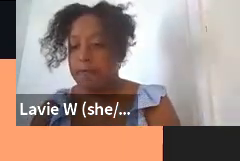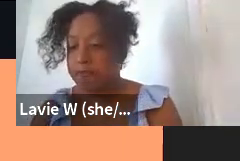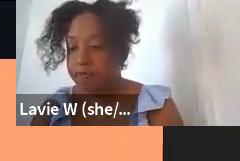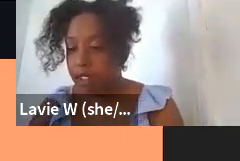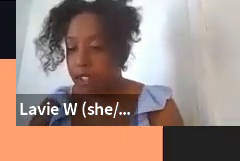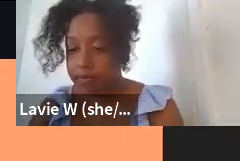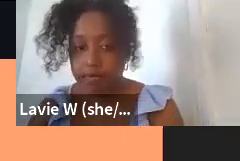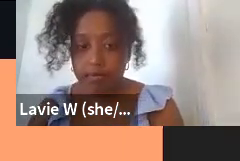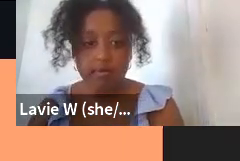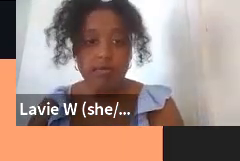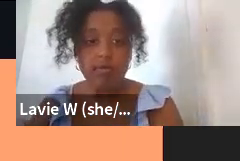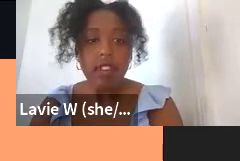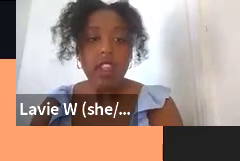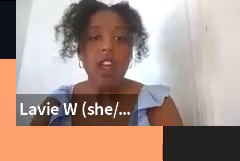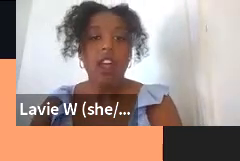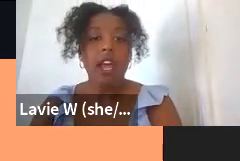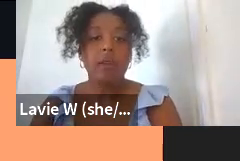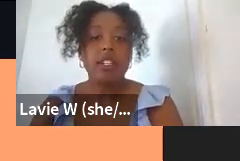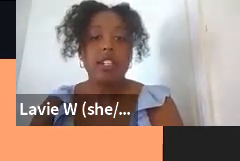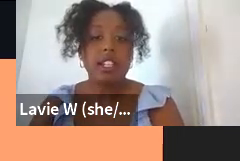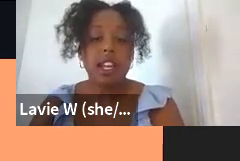patriarchy.